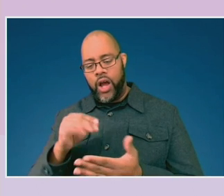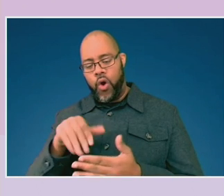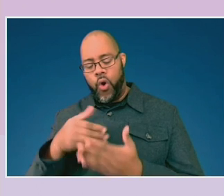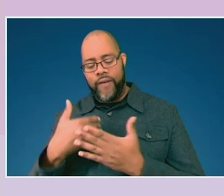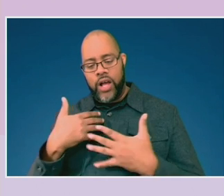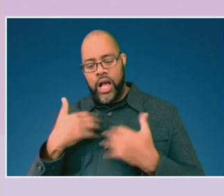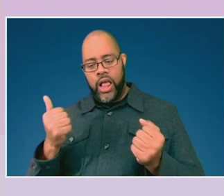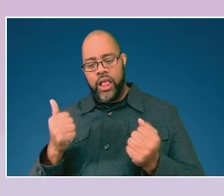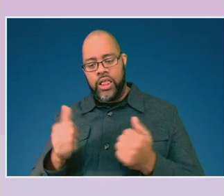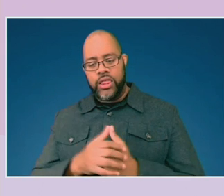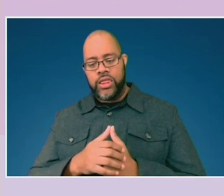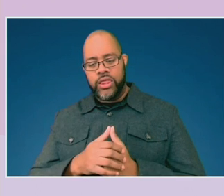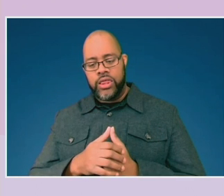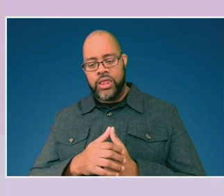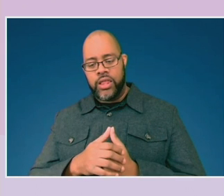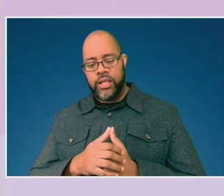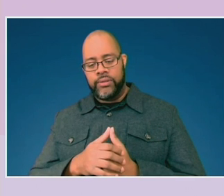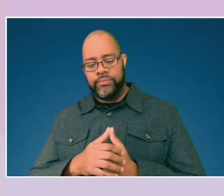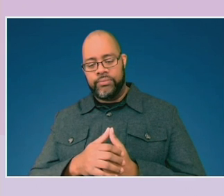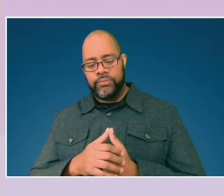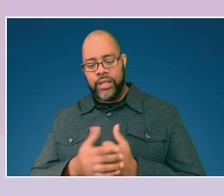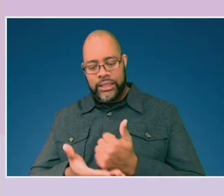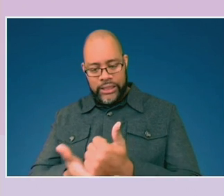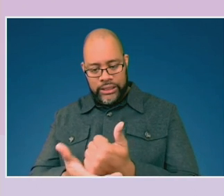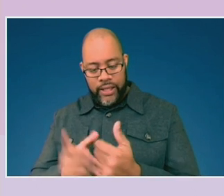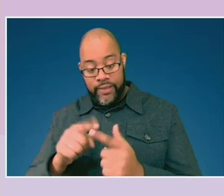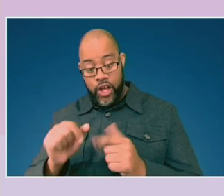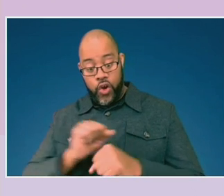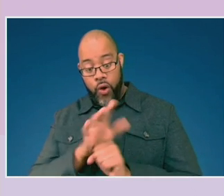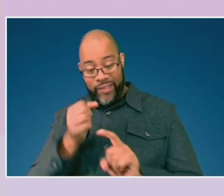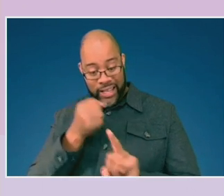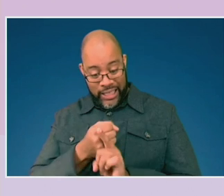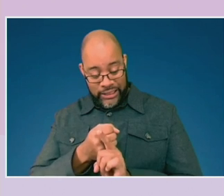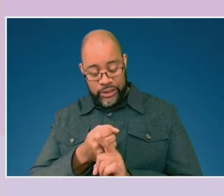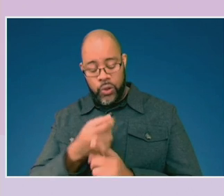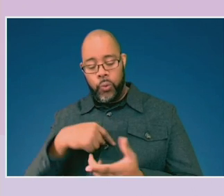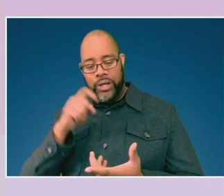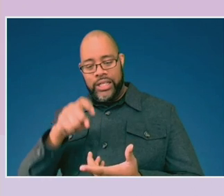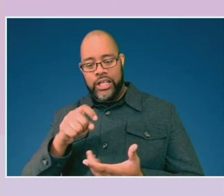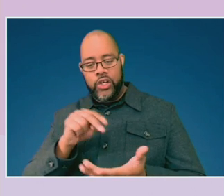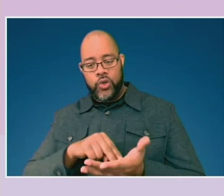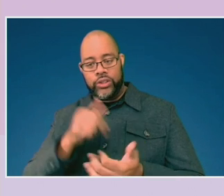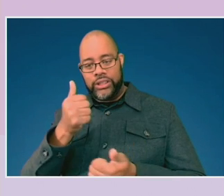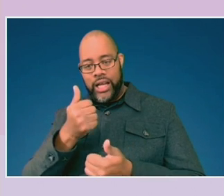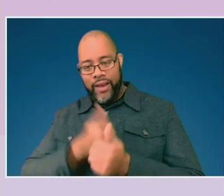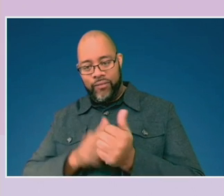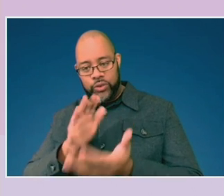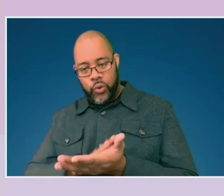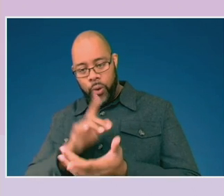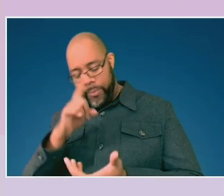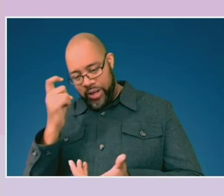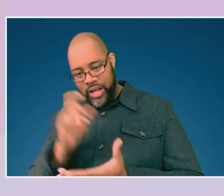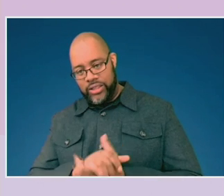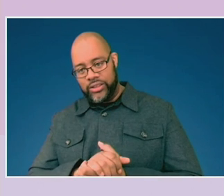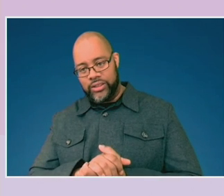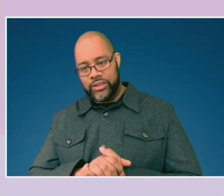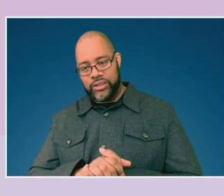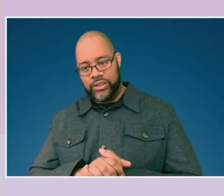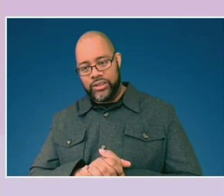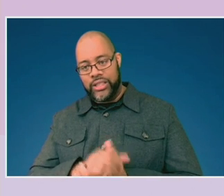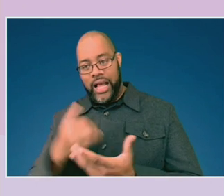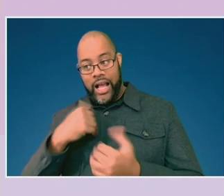assistants. And then COVID happened and we needed a nurse at every school because we had